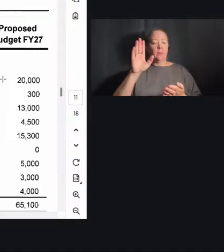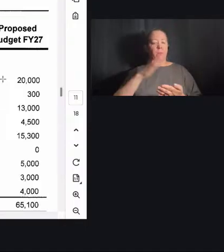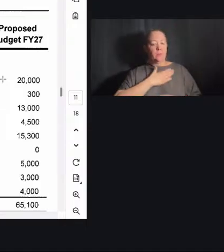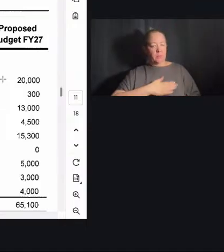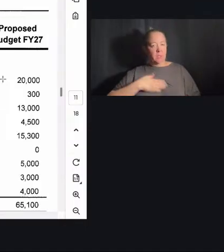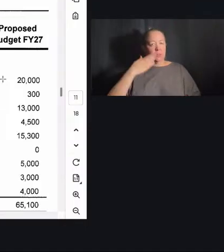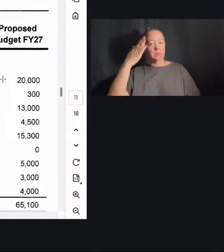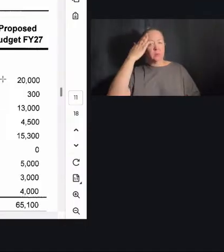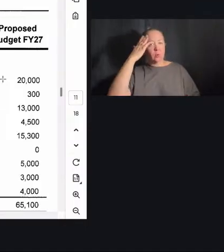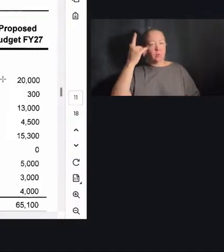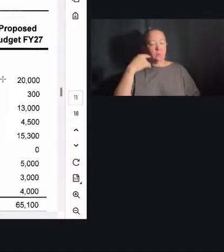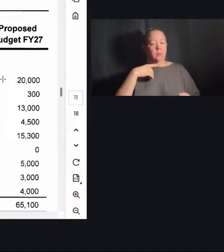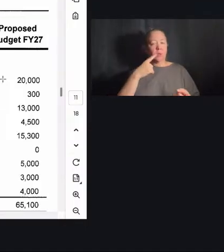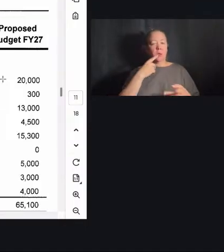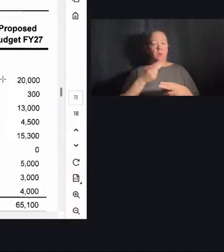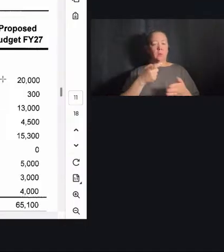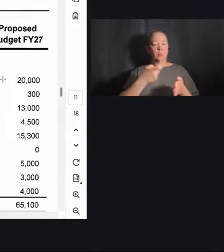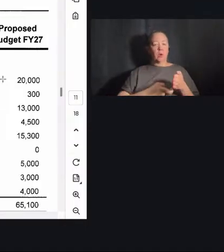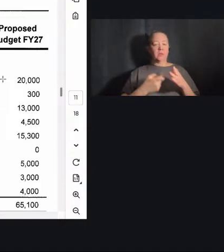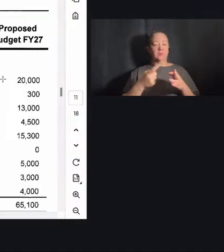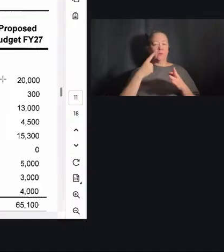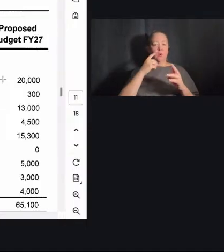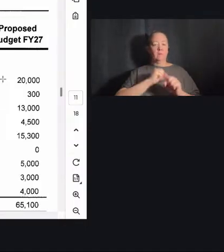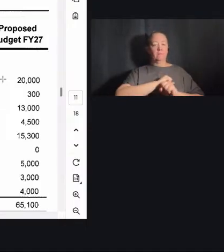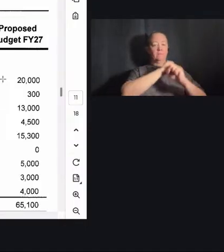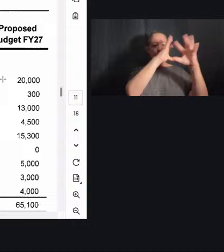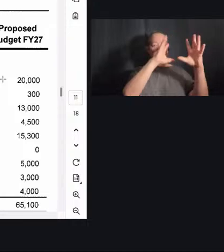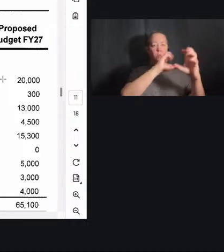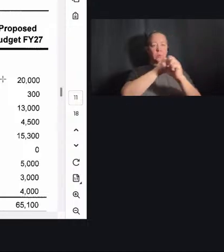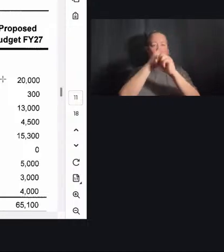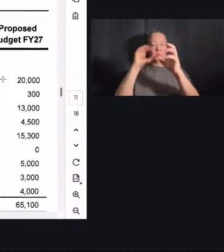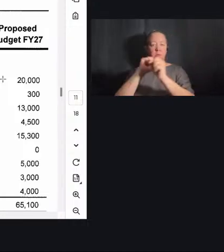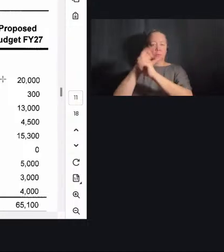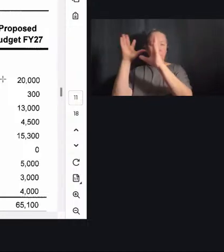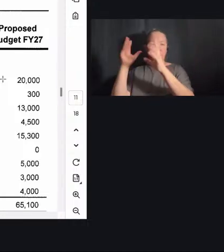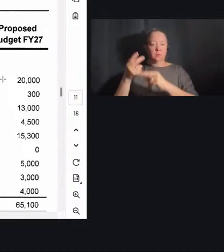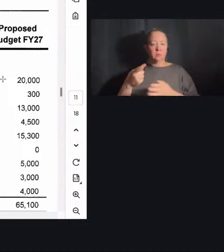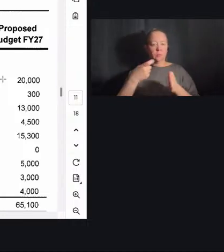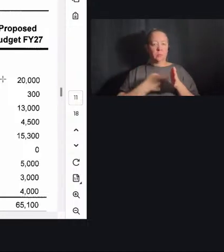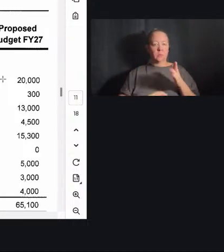I've stated before, the fireworks is at